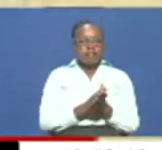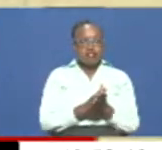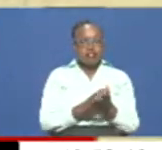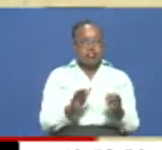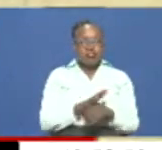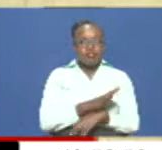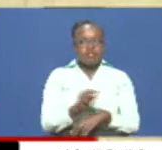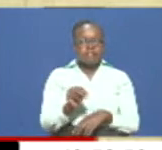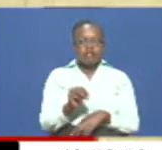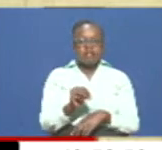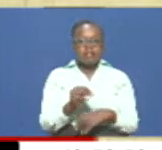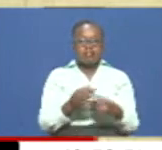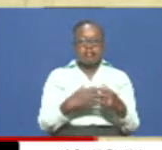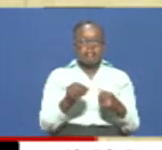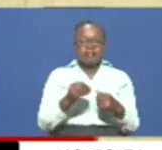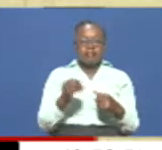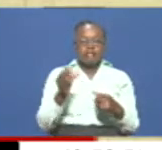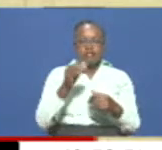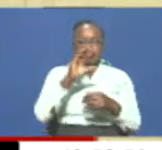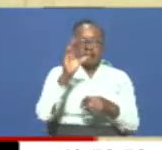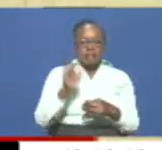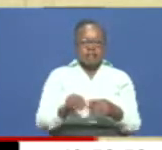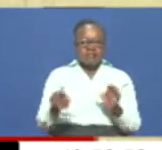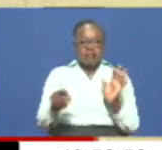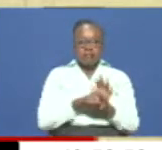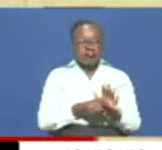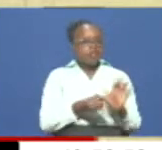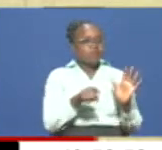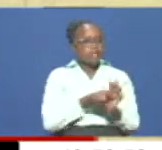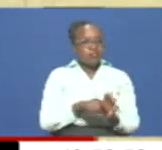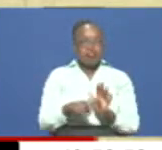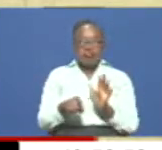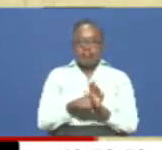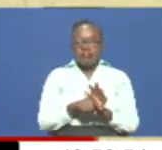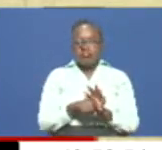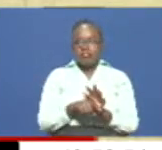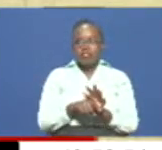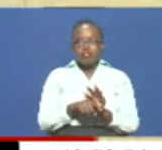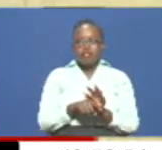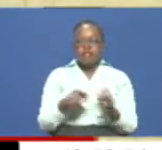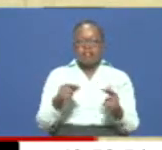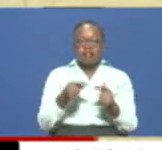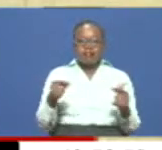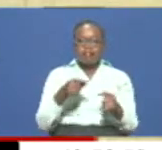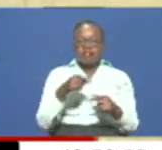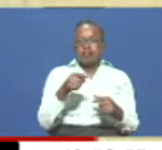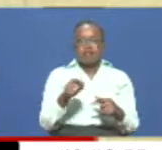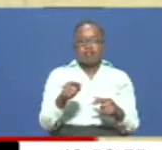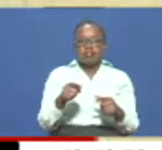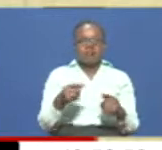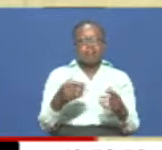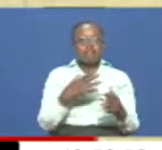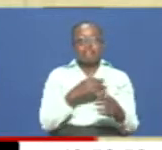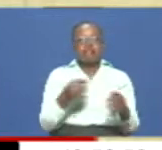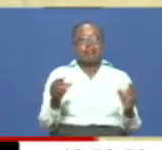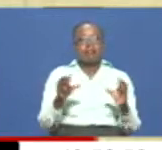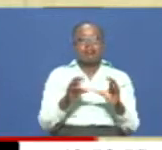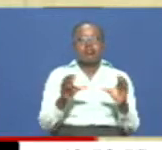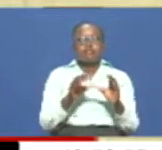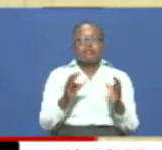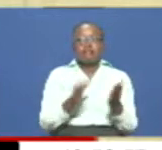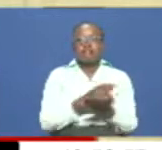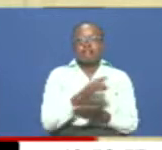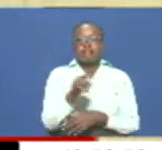it, 80% of where the discussion is negative, and it's negative against themselves and against their coaches. And then you find even some of